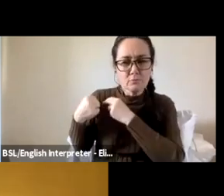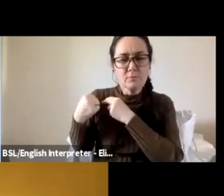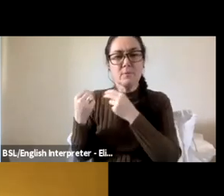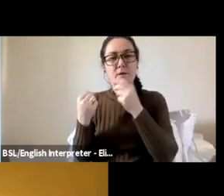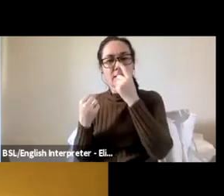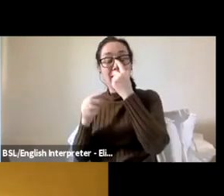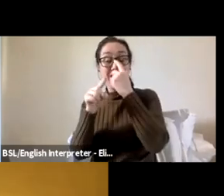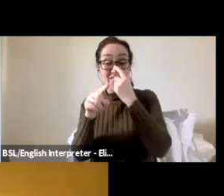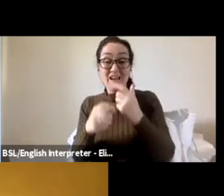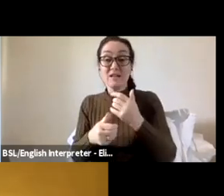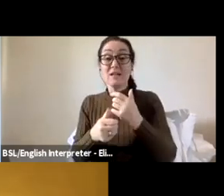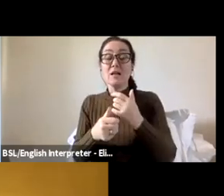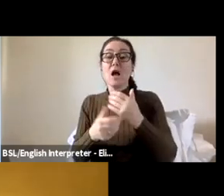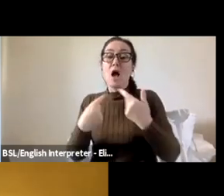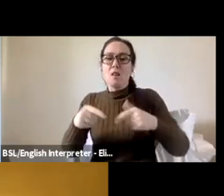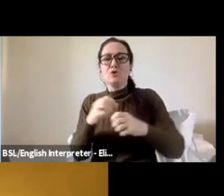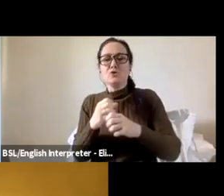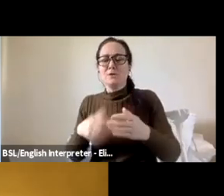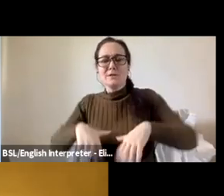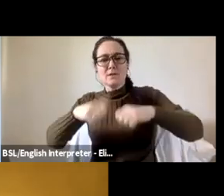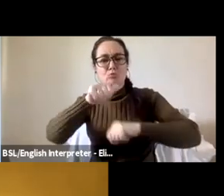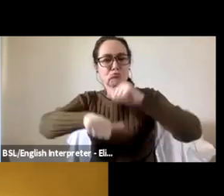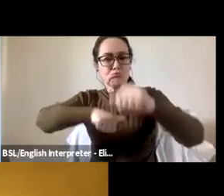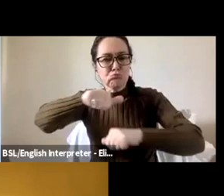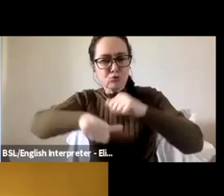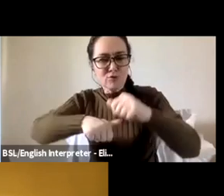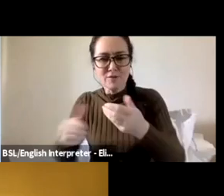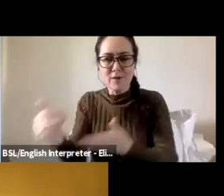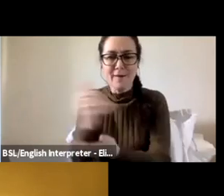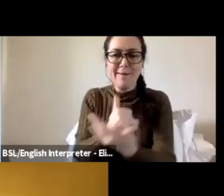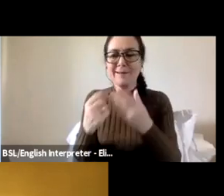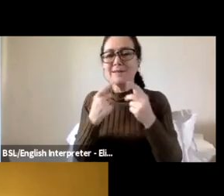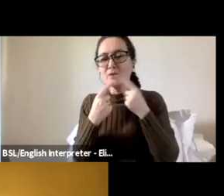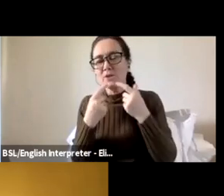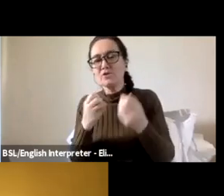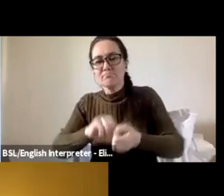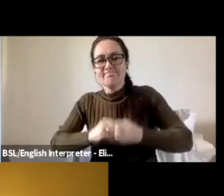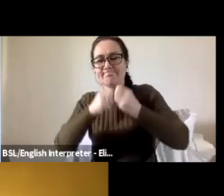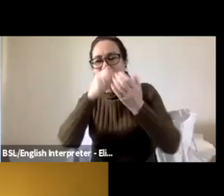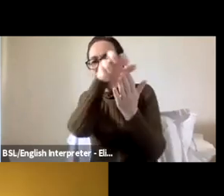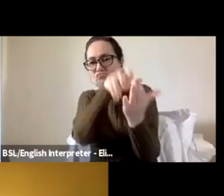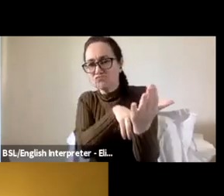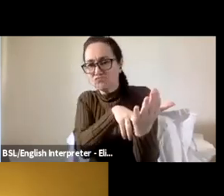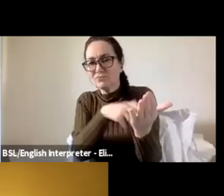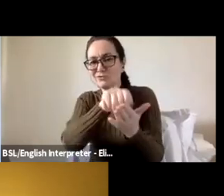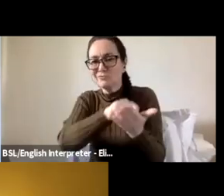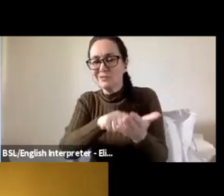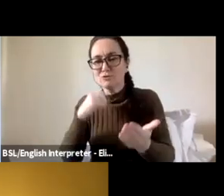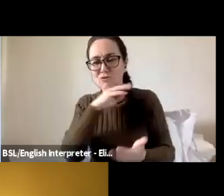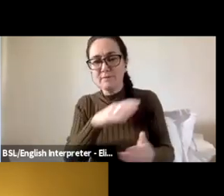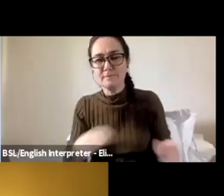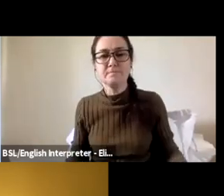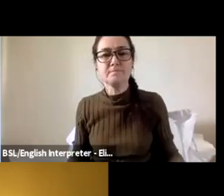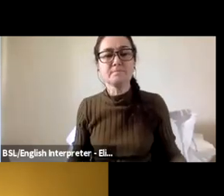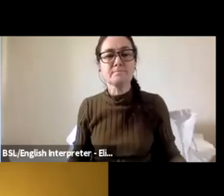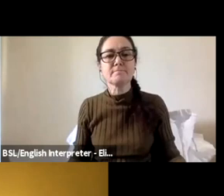facilitate the process of collecting the information and the drafting process. Okay, that's super. Thank you so much. And we